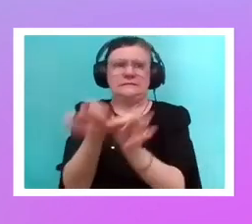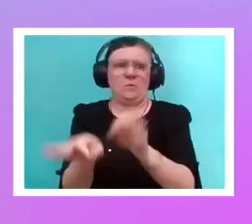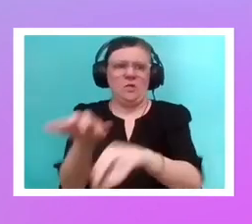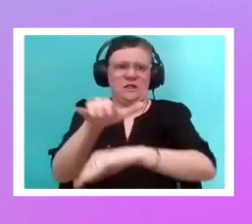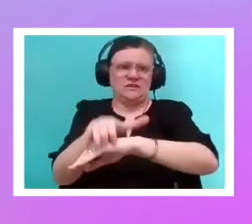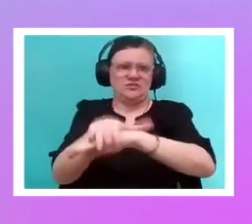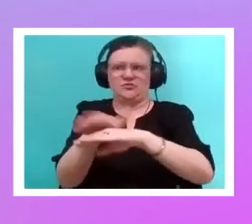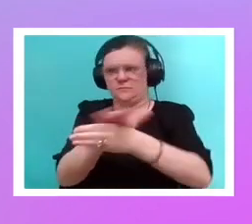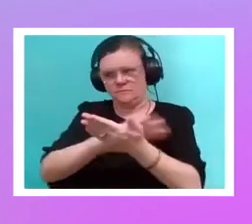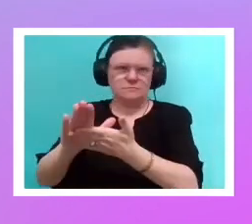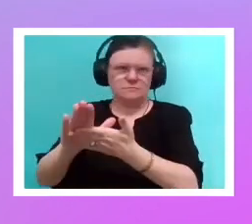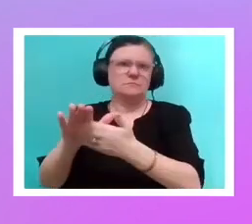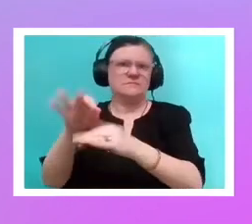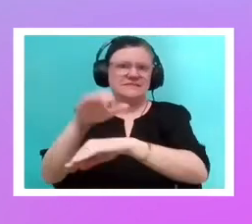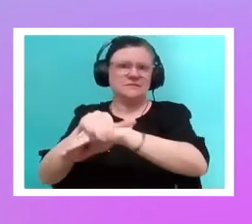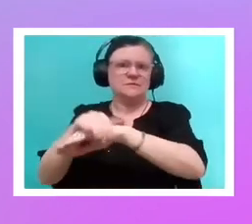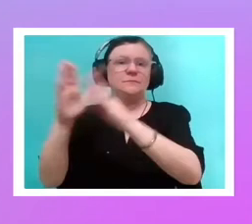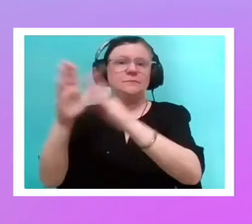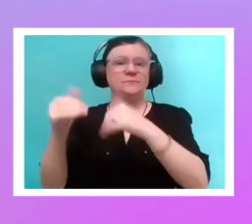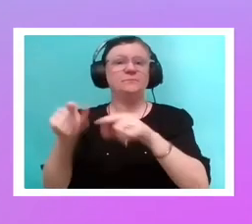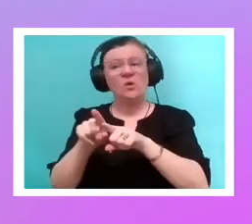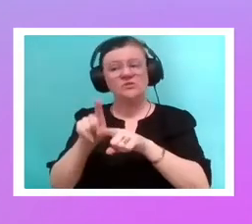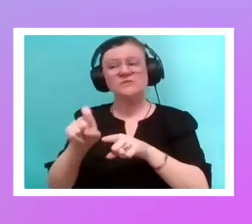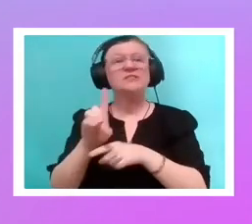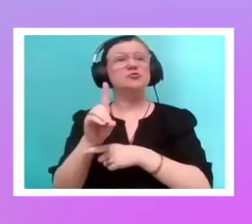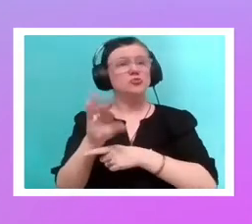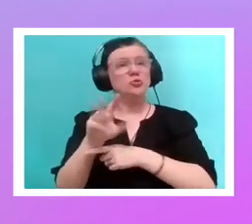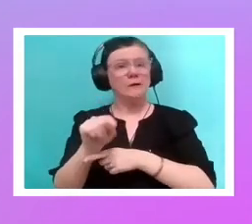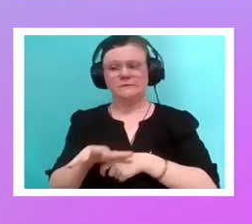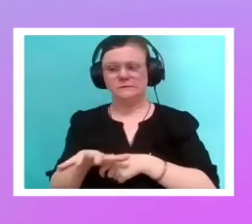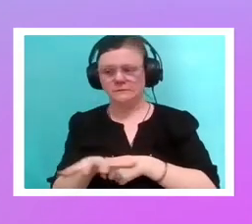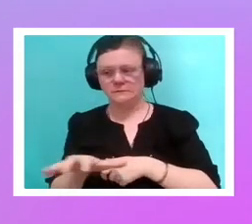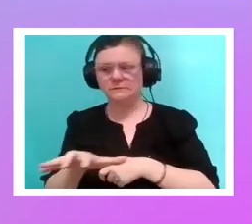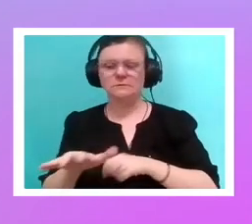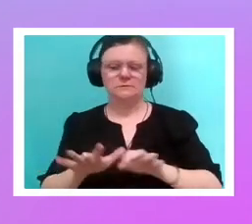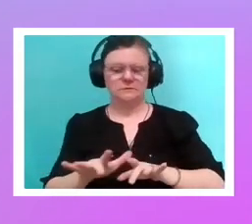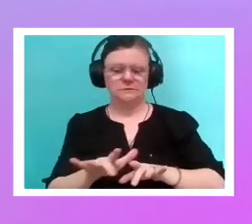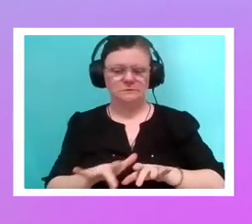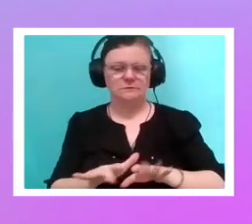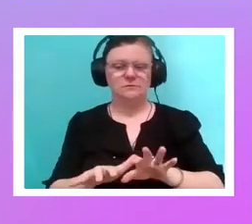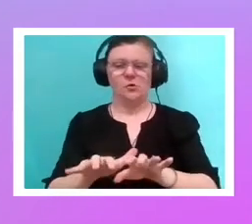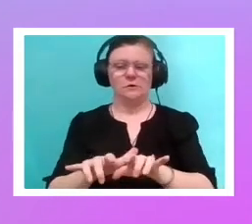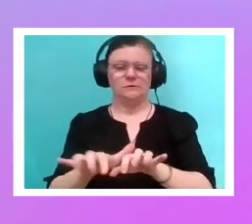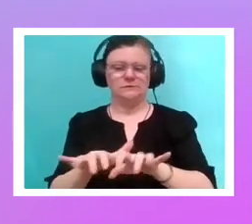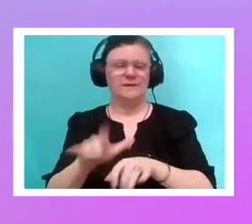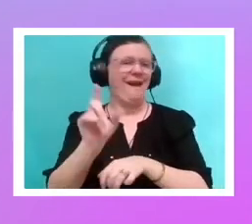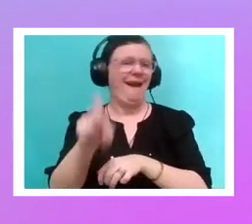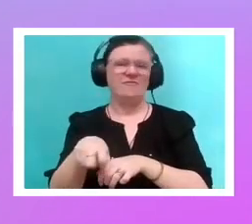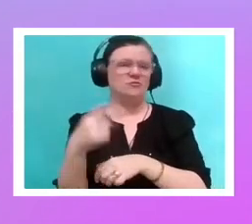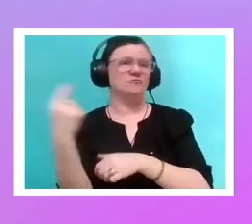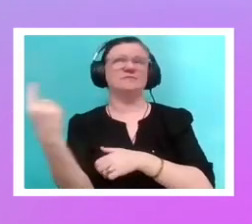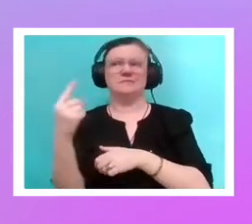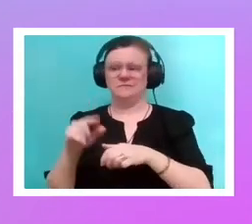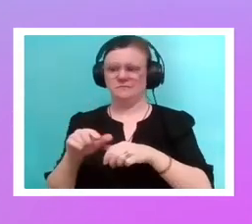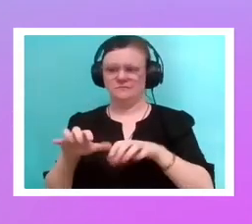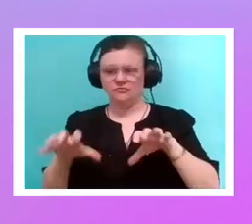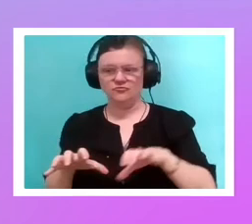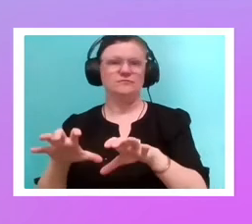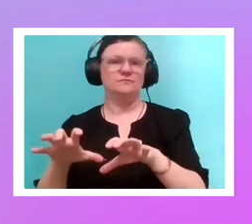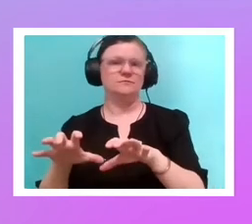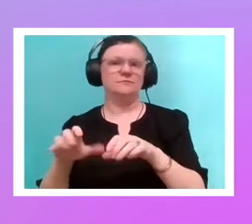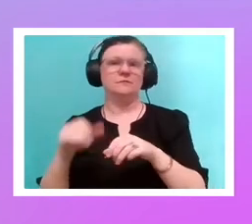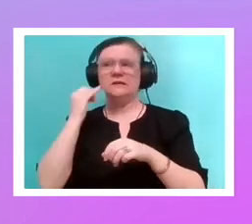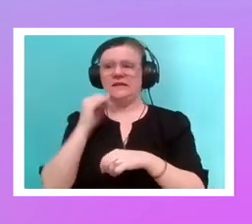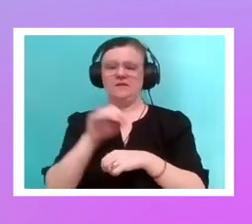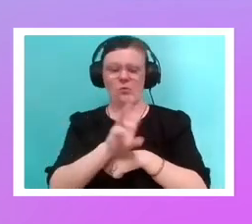Thirdly, you need to be able to operate things. You need to be able to do that, though, using the means available to you to complete any action needed, whether that's opening a